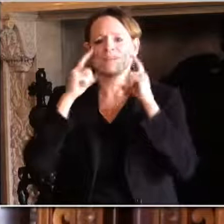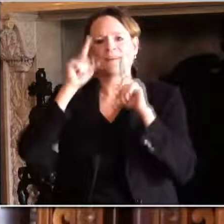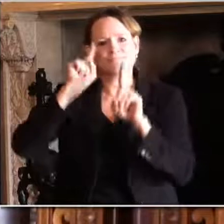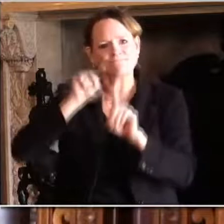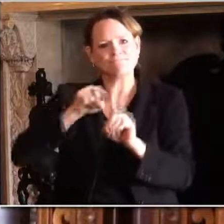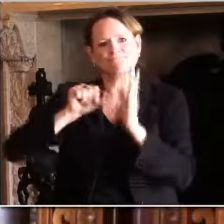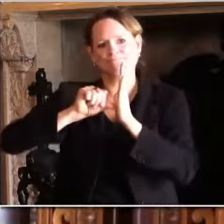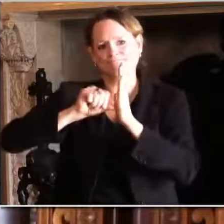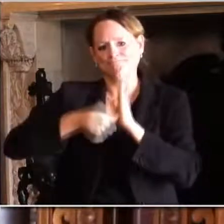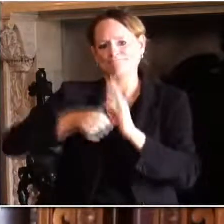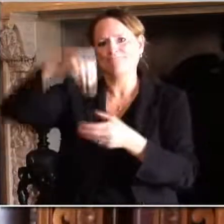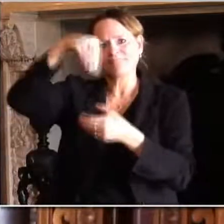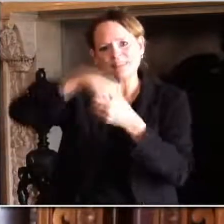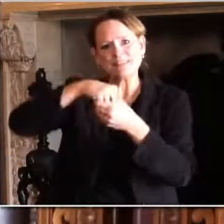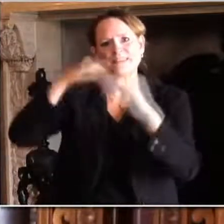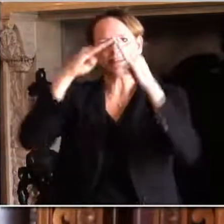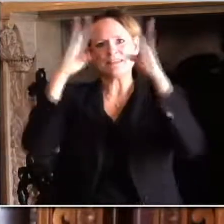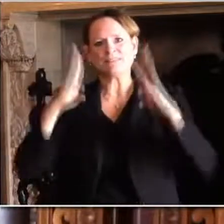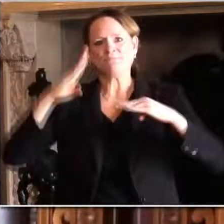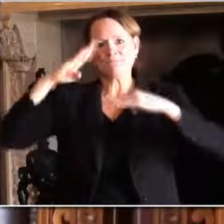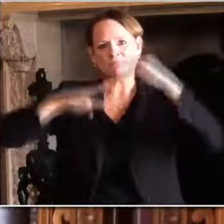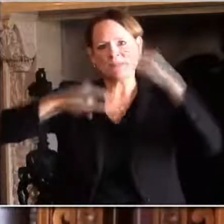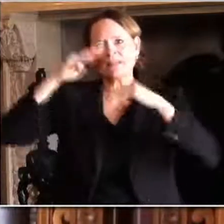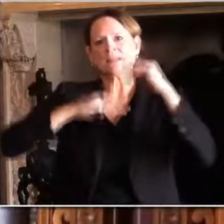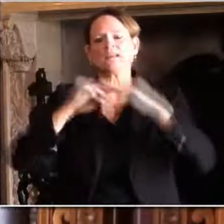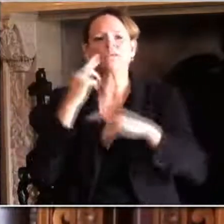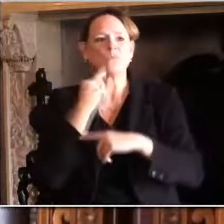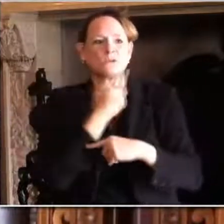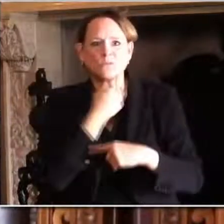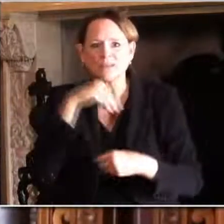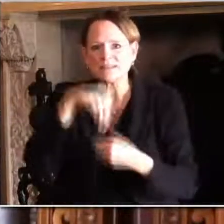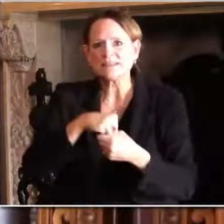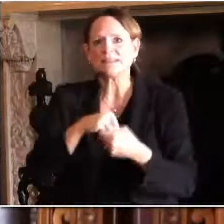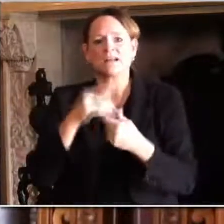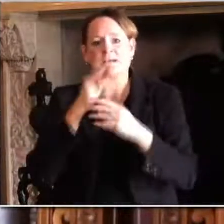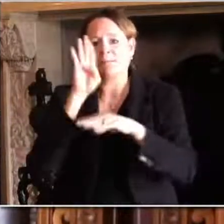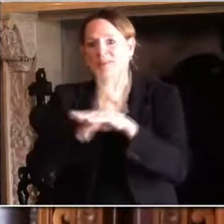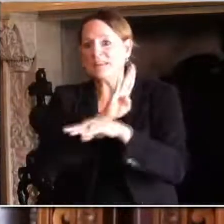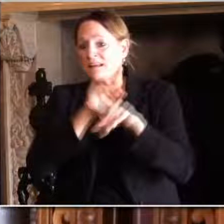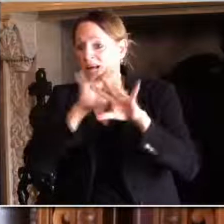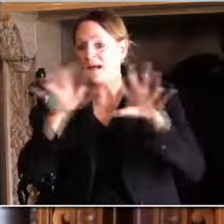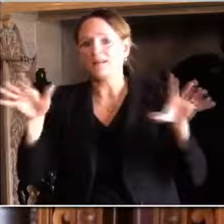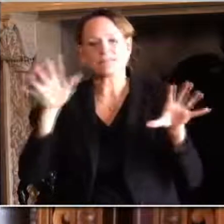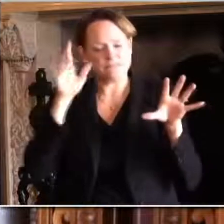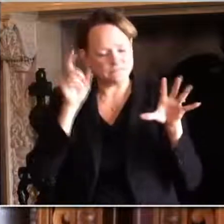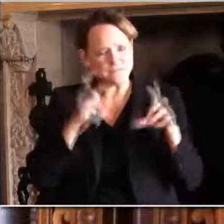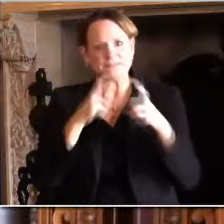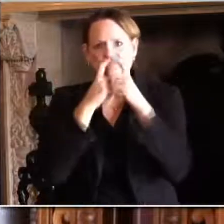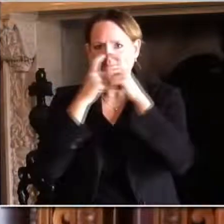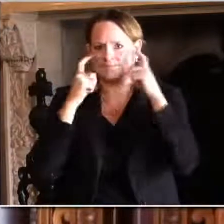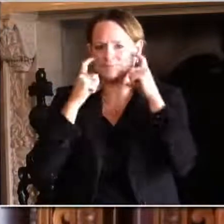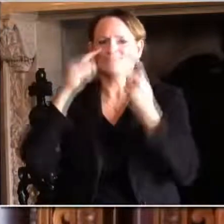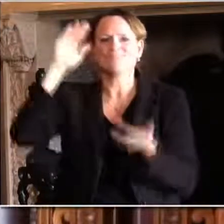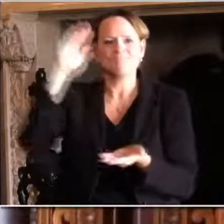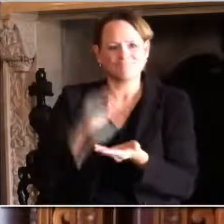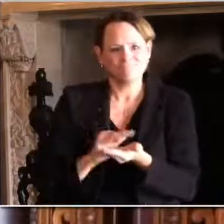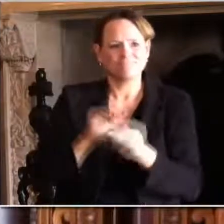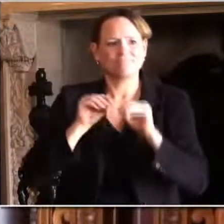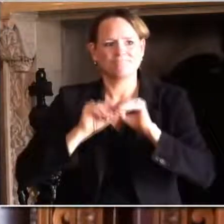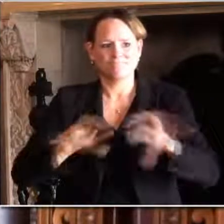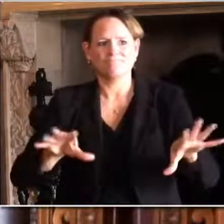we're hoping that people make the right decision, that when there are situations where people aren't complying,